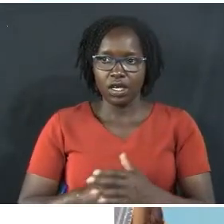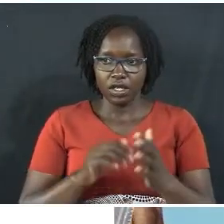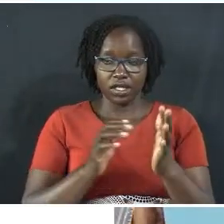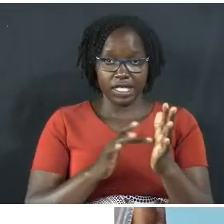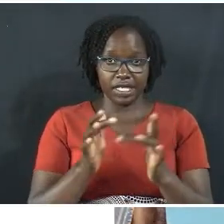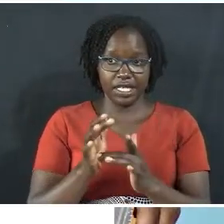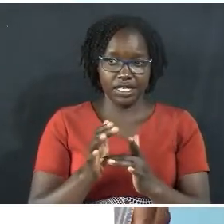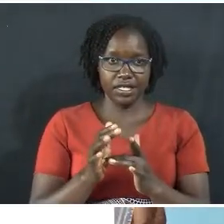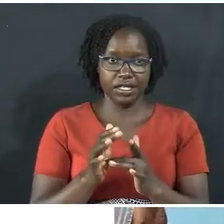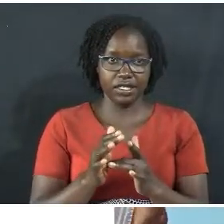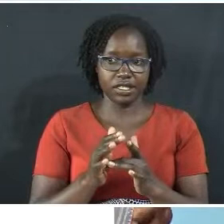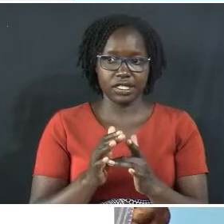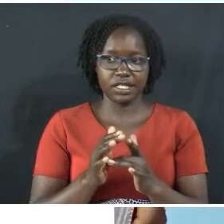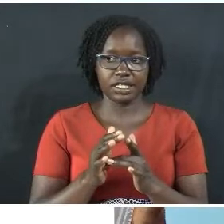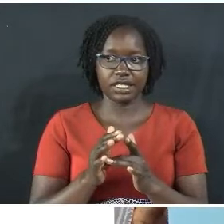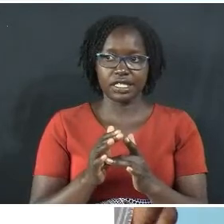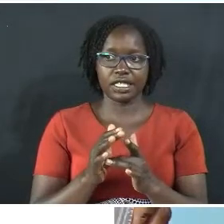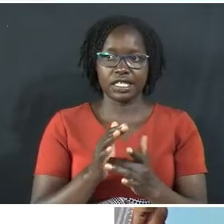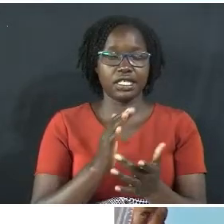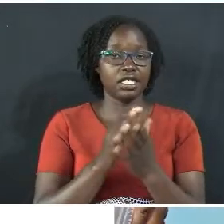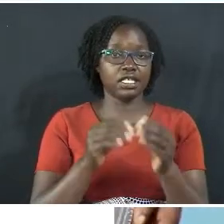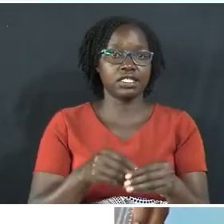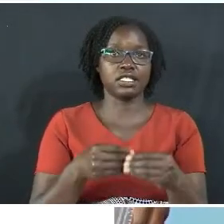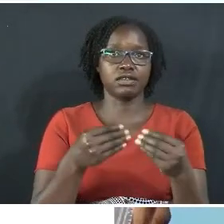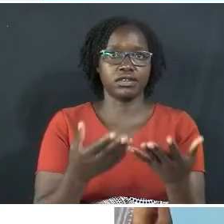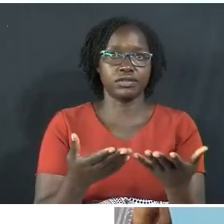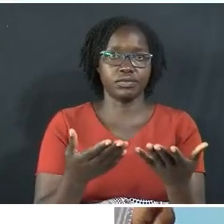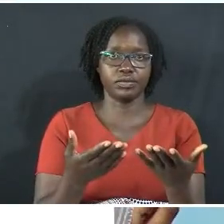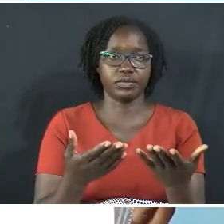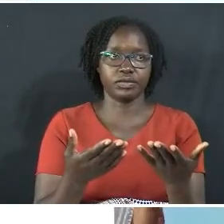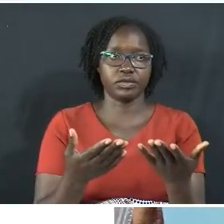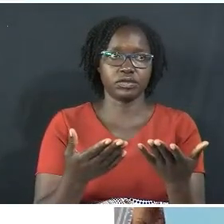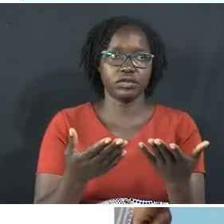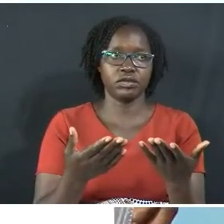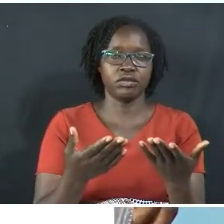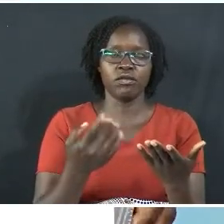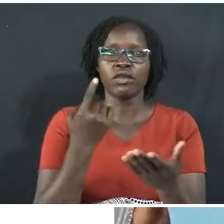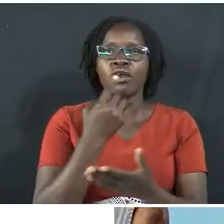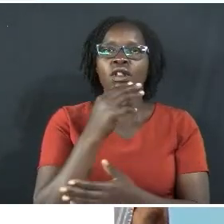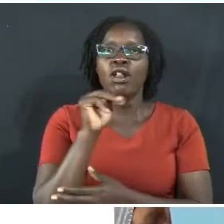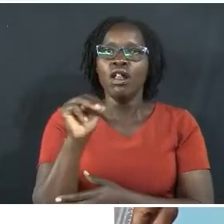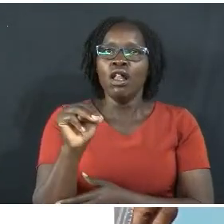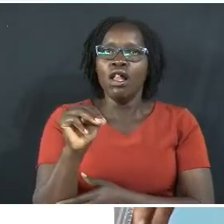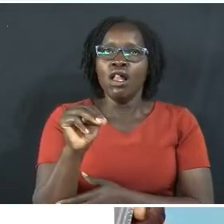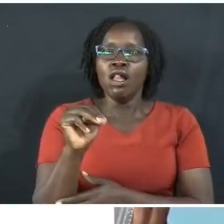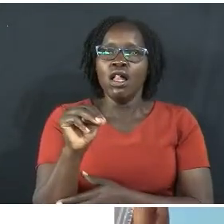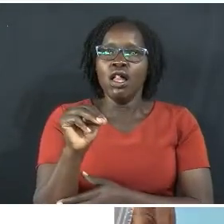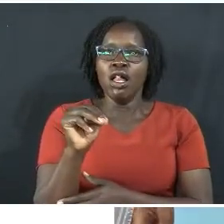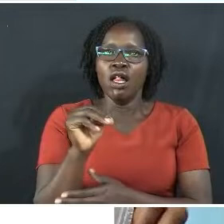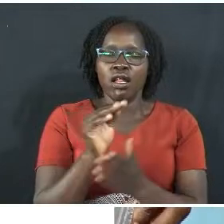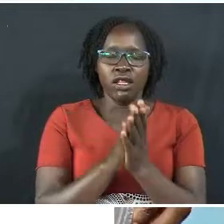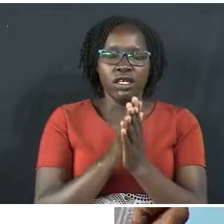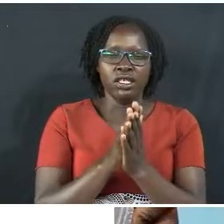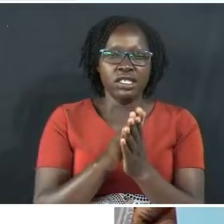Jesus is actually given one of his